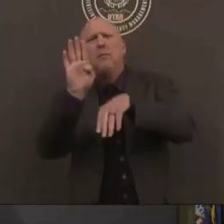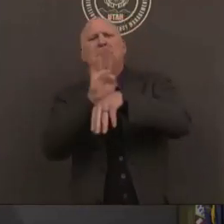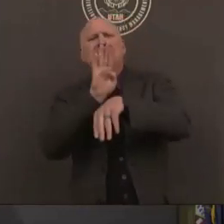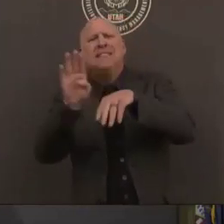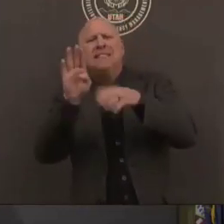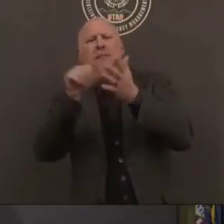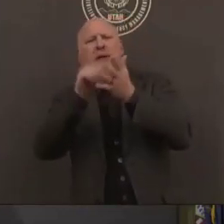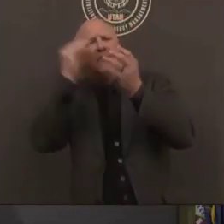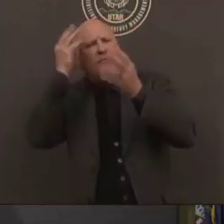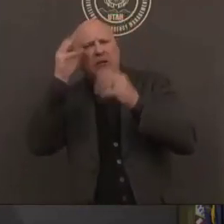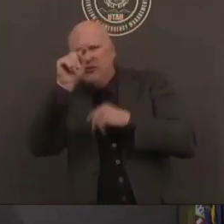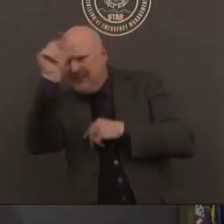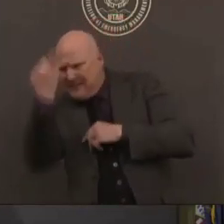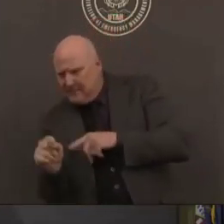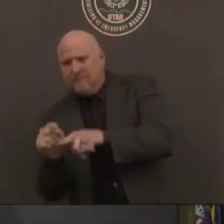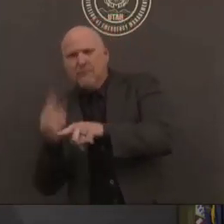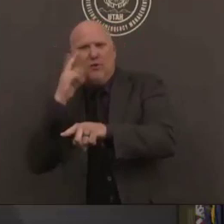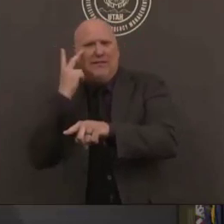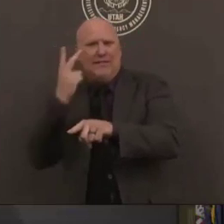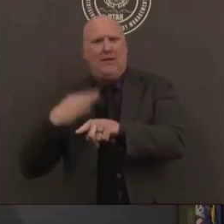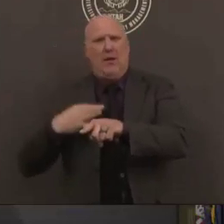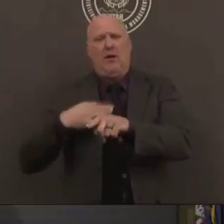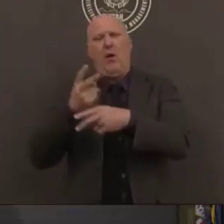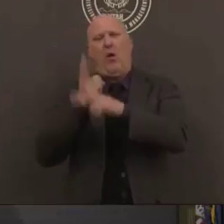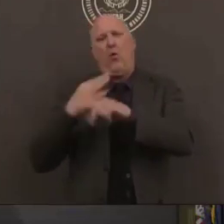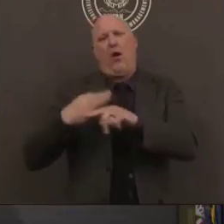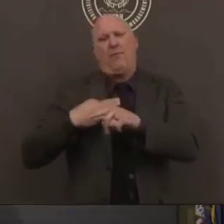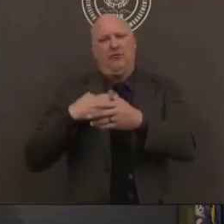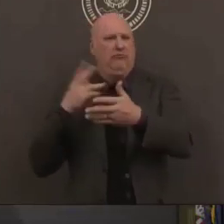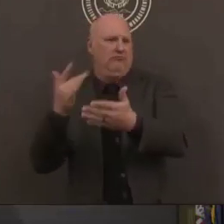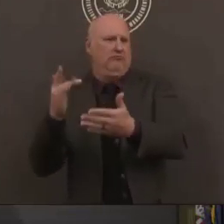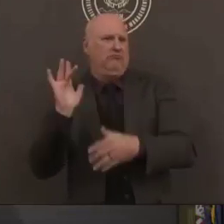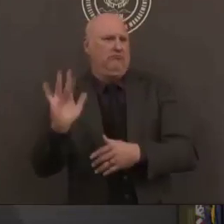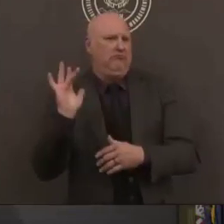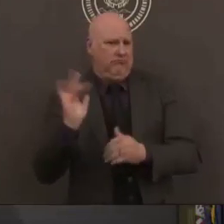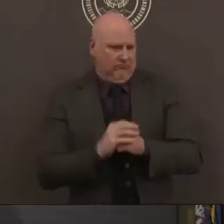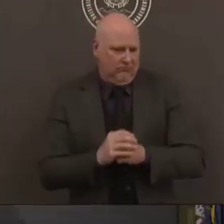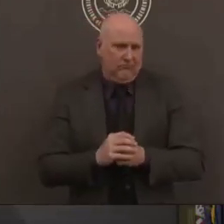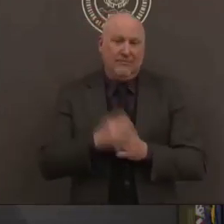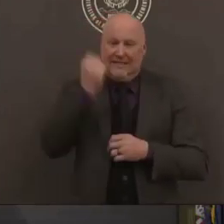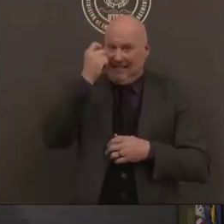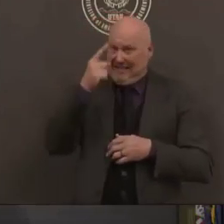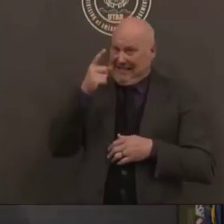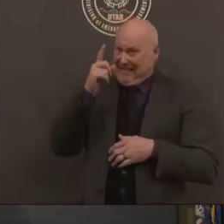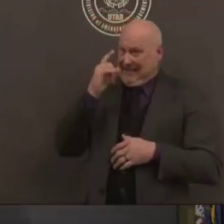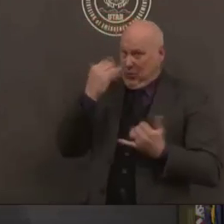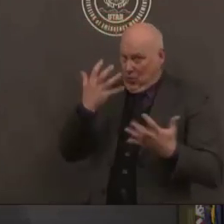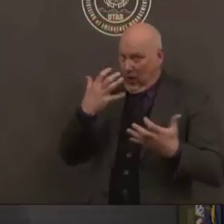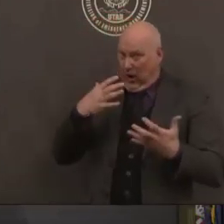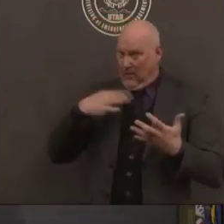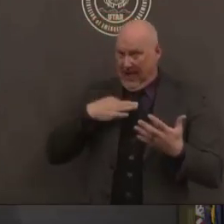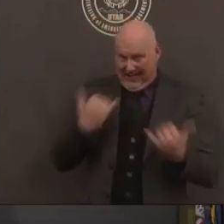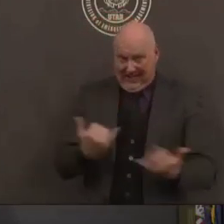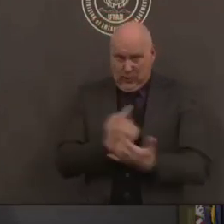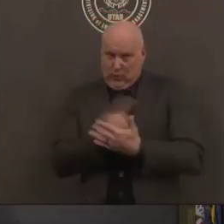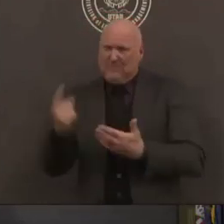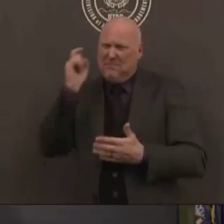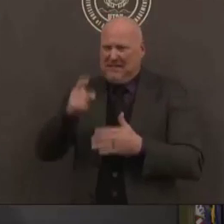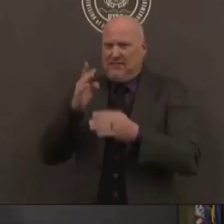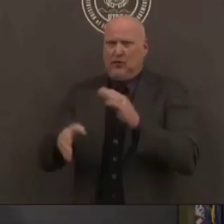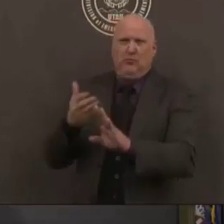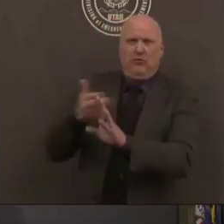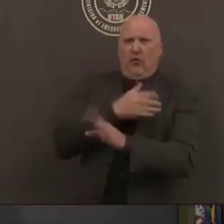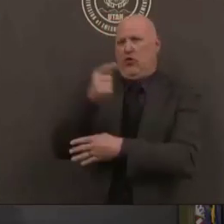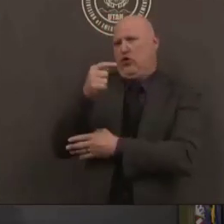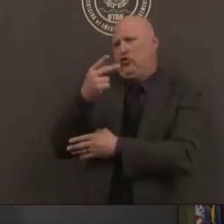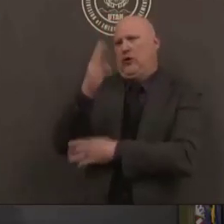Once again, the application must be completed by Thursday at noon. Our team from GoEd, other state agencies,